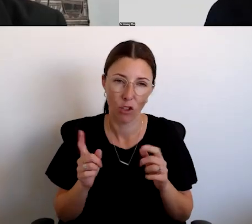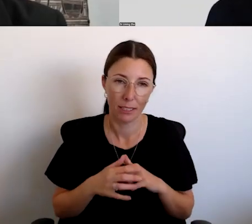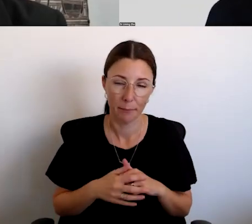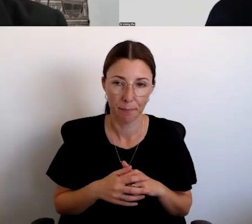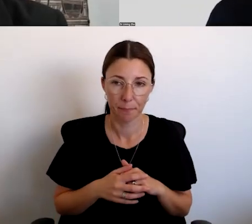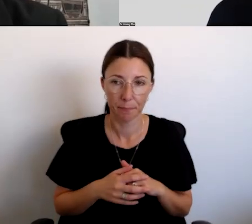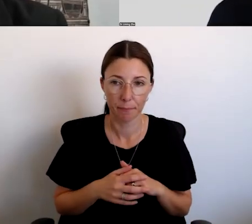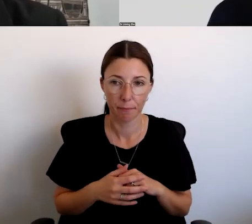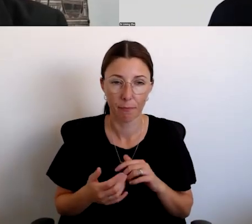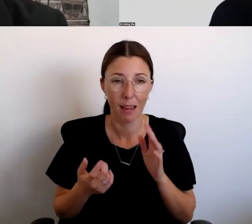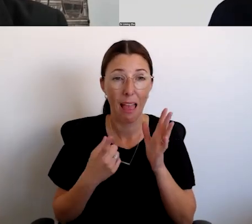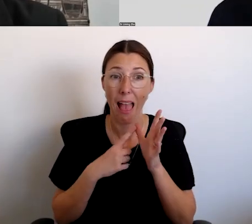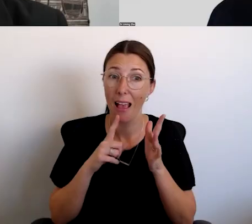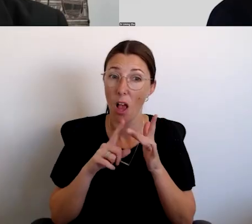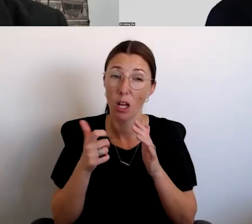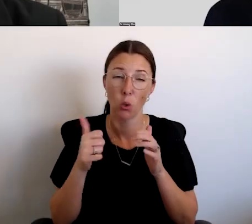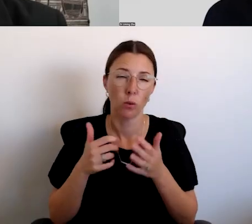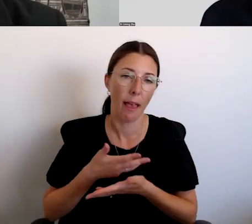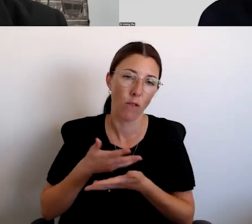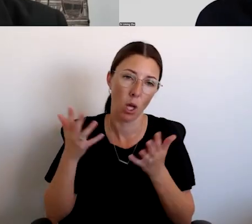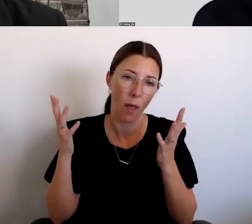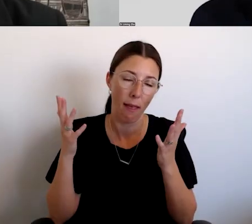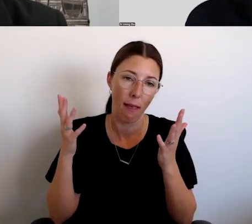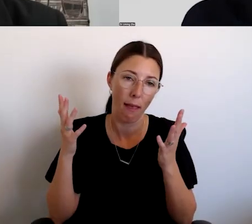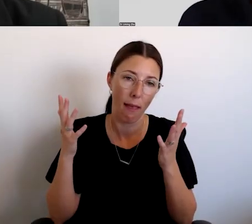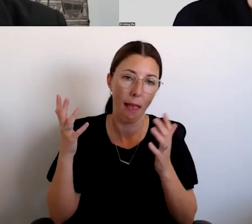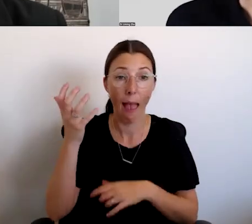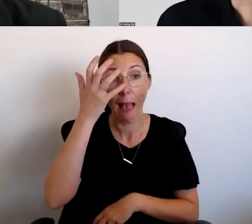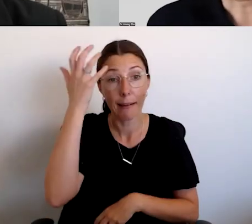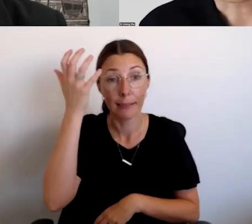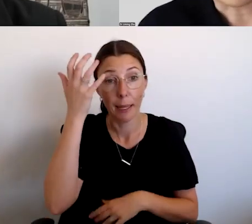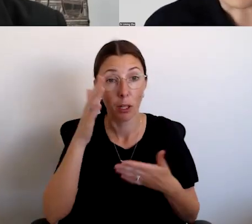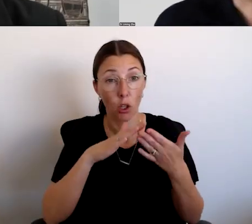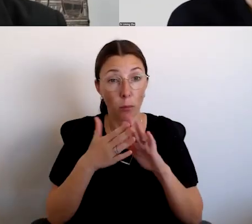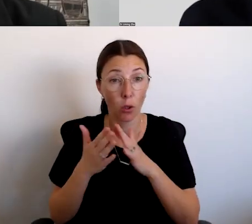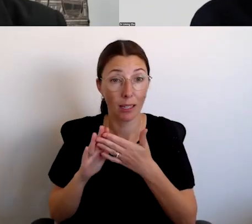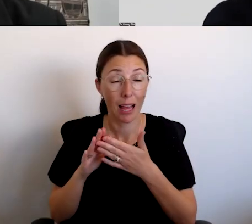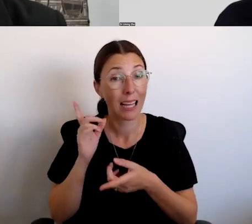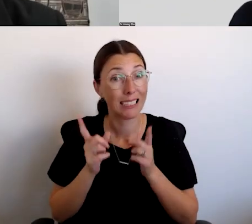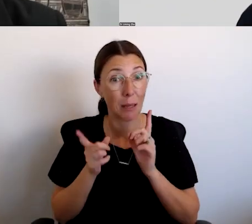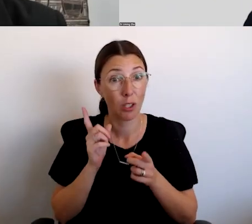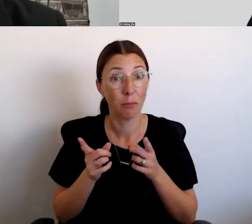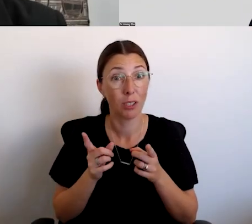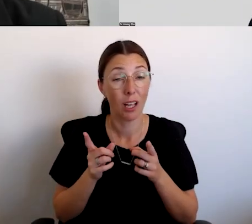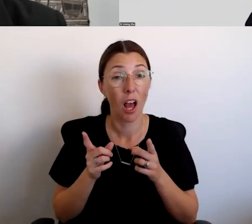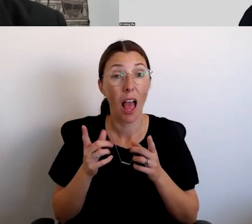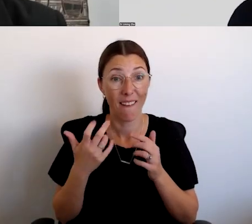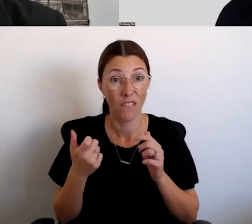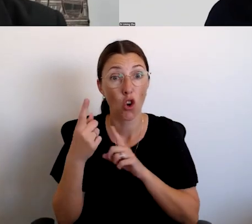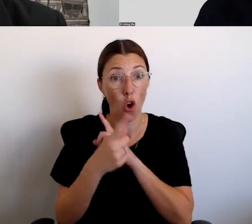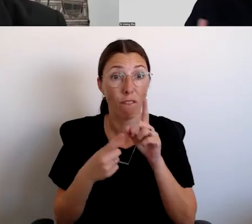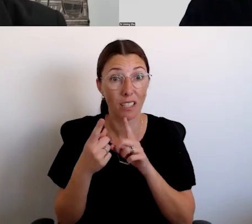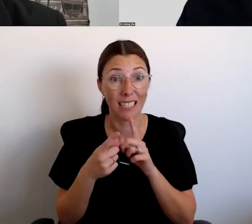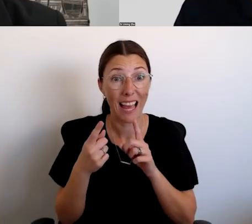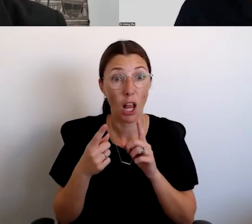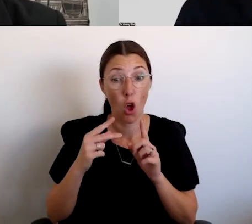AI is used everywhere. And I'm in the academic community. There are conferences, basically AI reviews the paper. In some